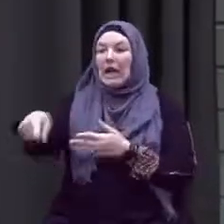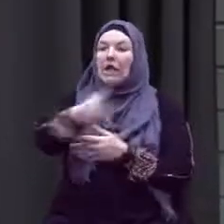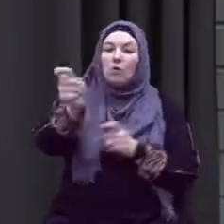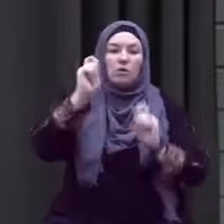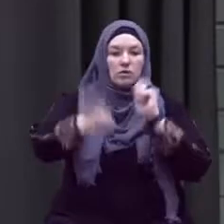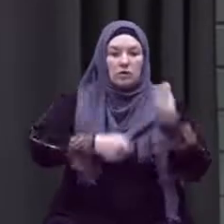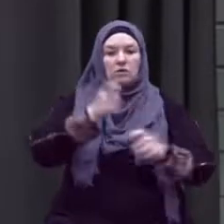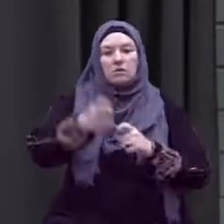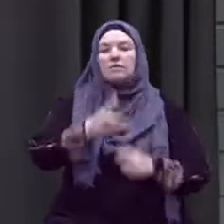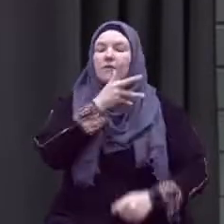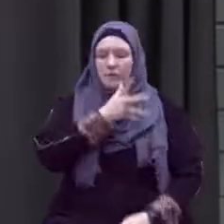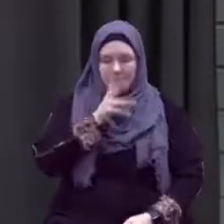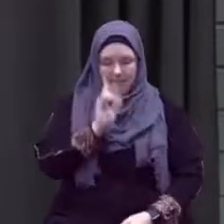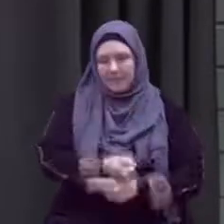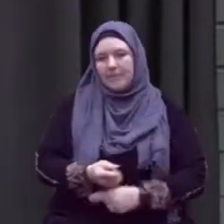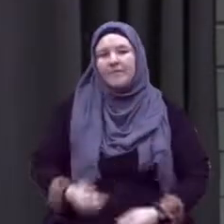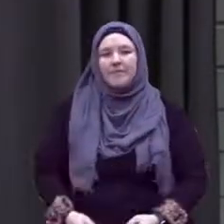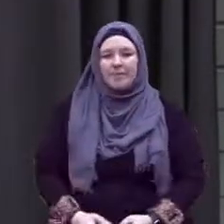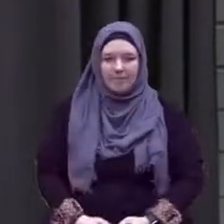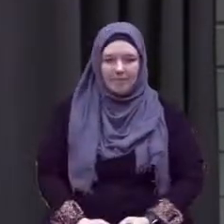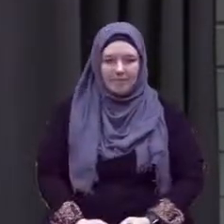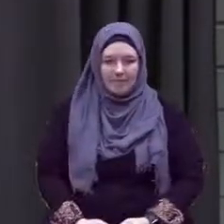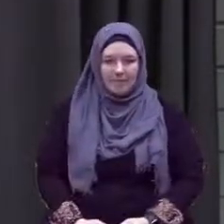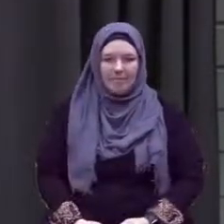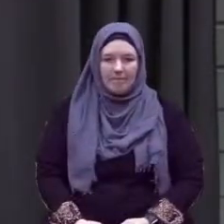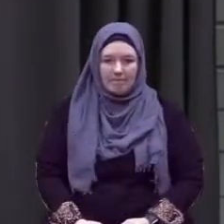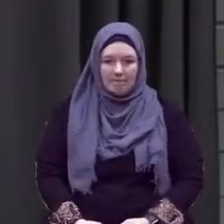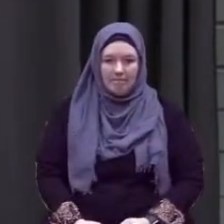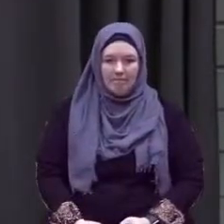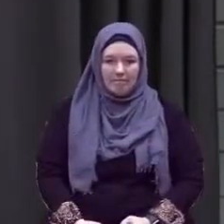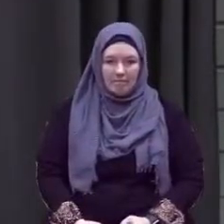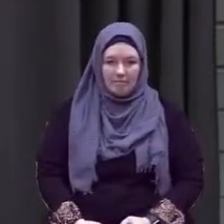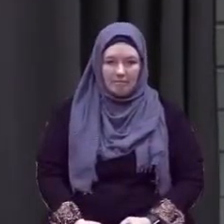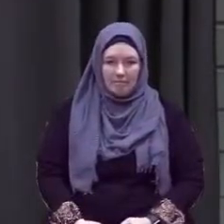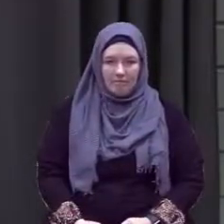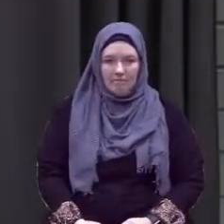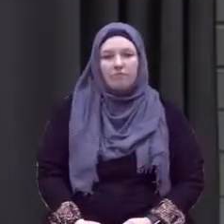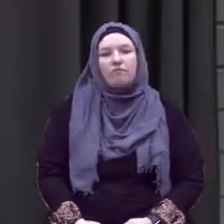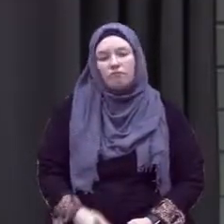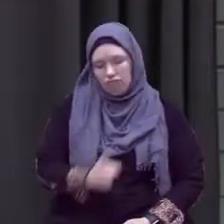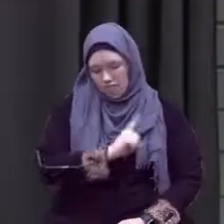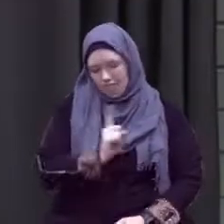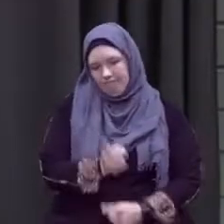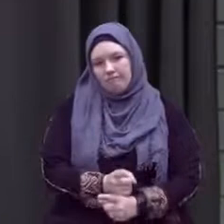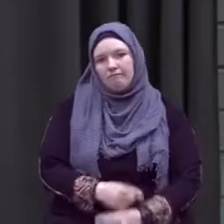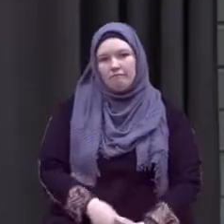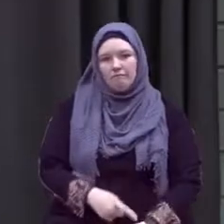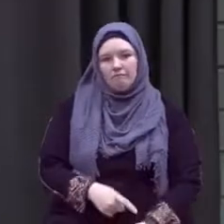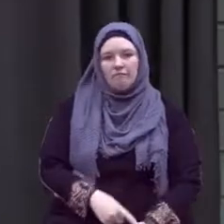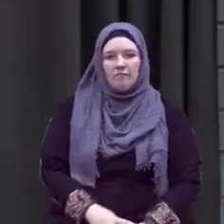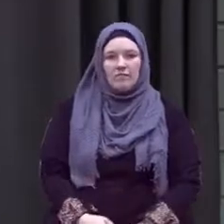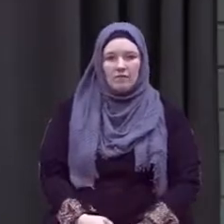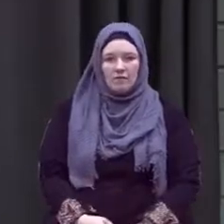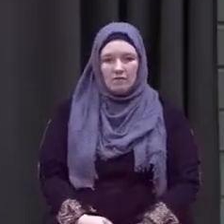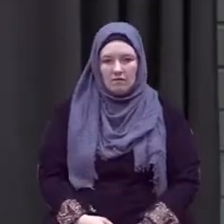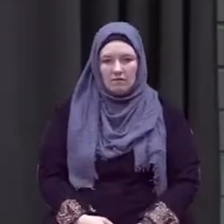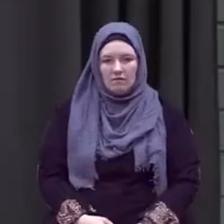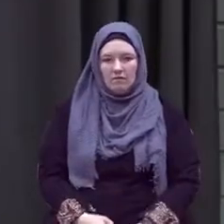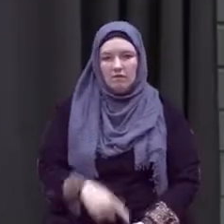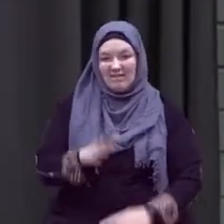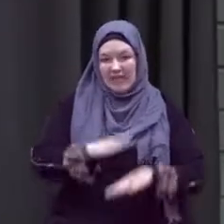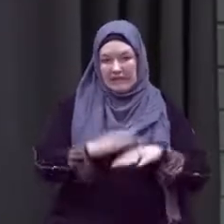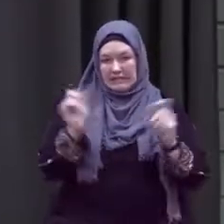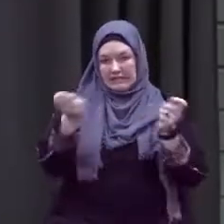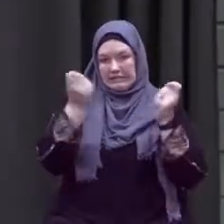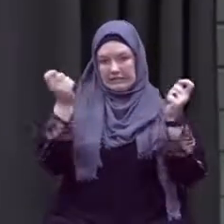on Sunday, August the 11th, we will have Salah at 6:30, 7:30,